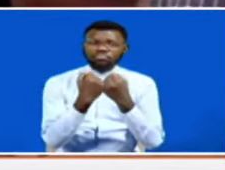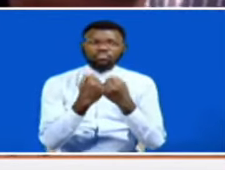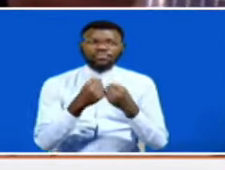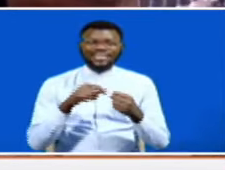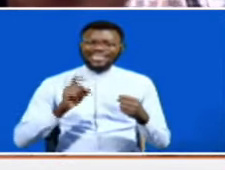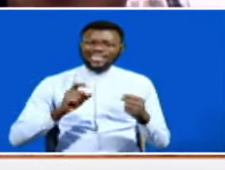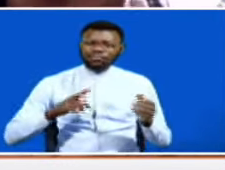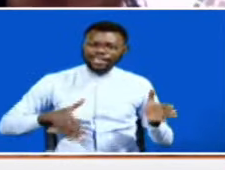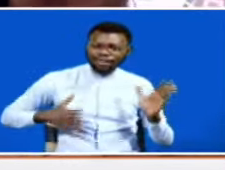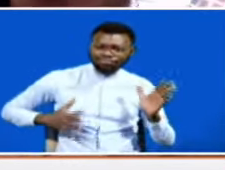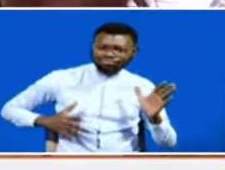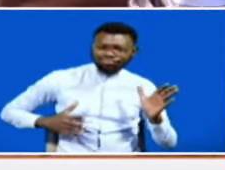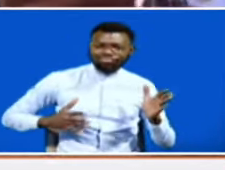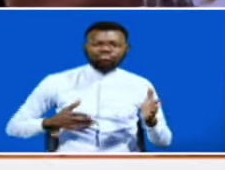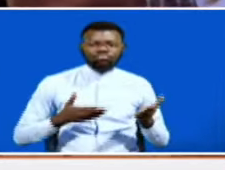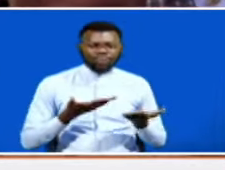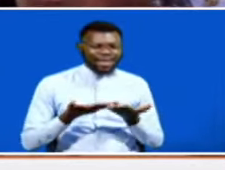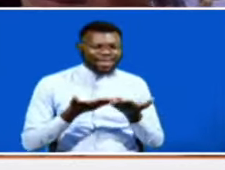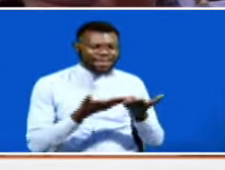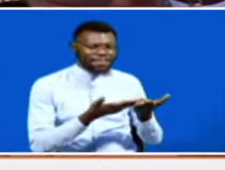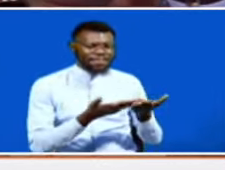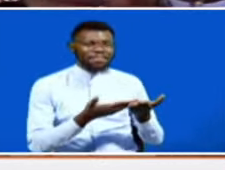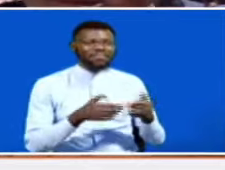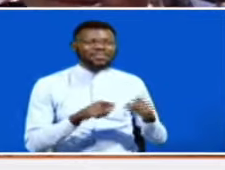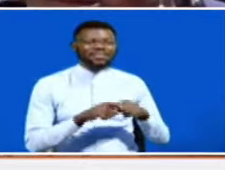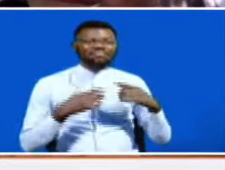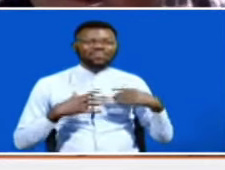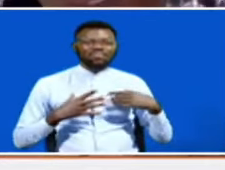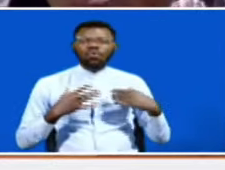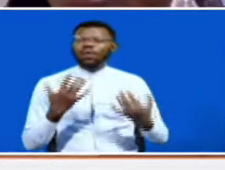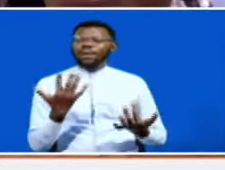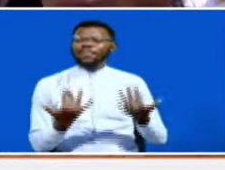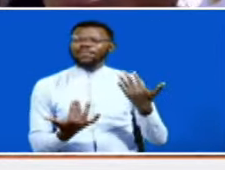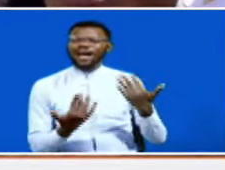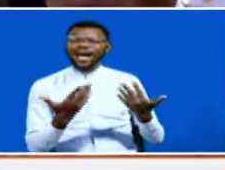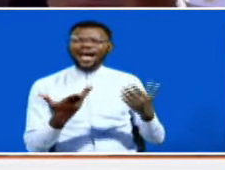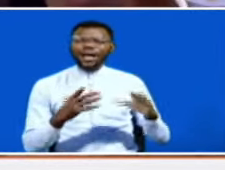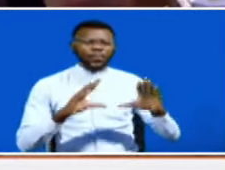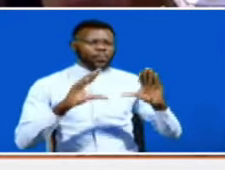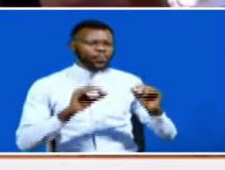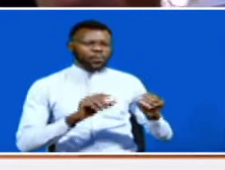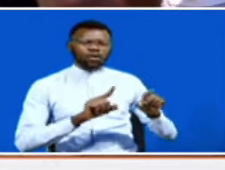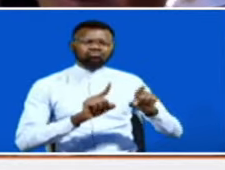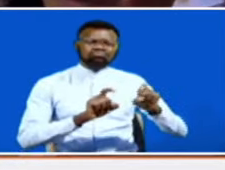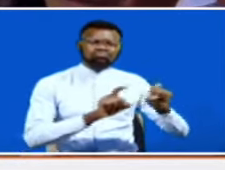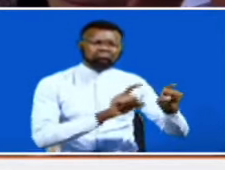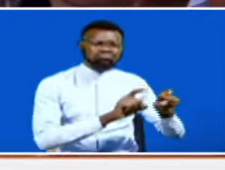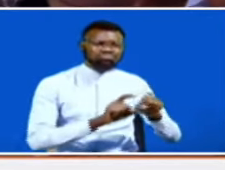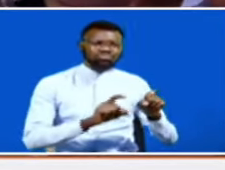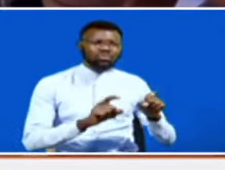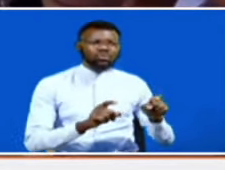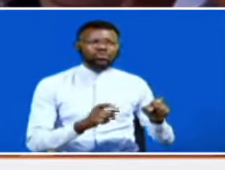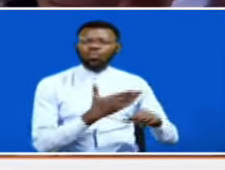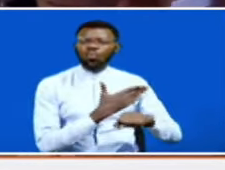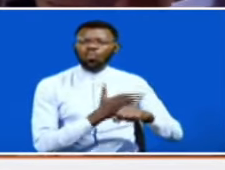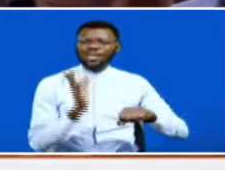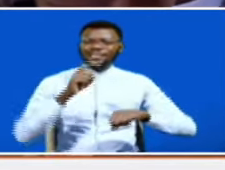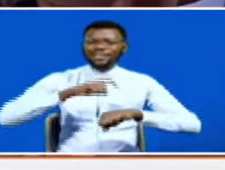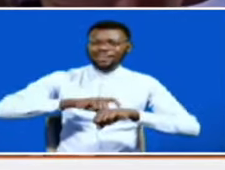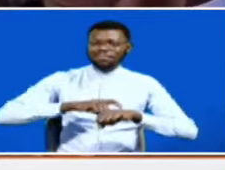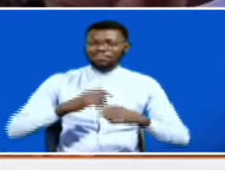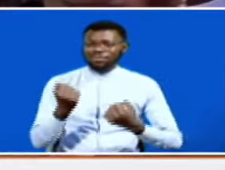haraka ili wasaidie. Wazima moto wamechukua muda mrefu sana kama gari bado naungua. Yule driver trailer